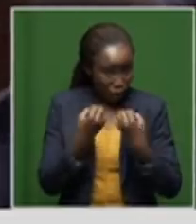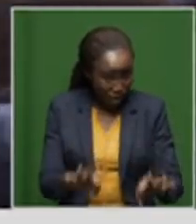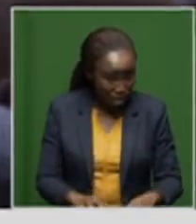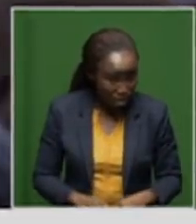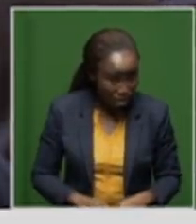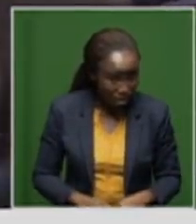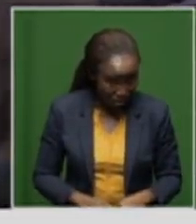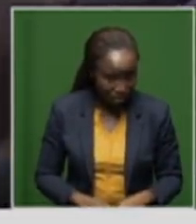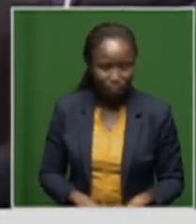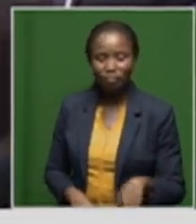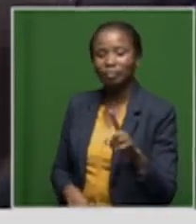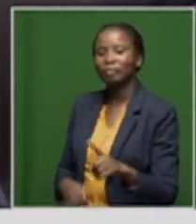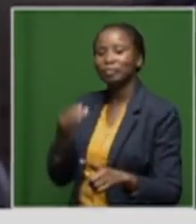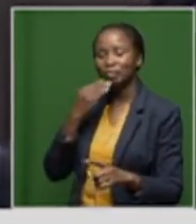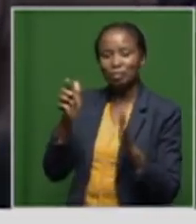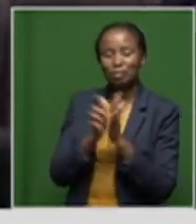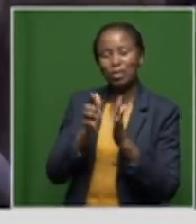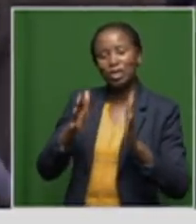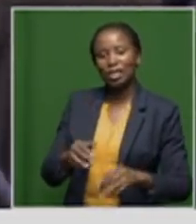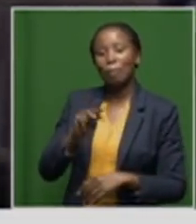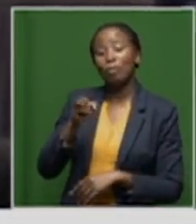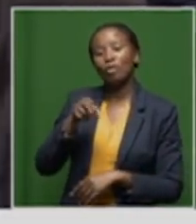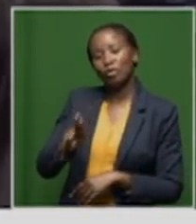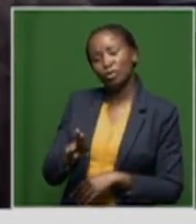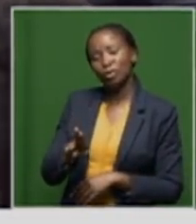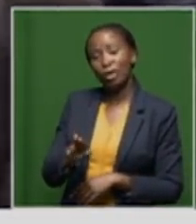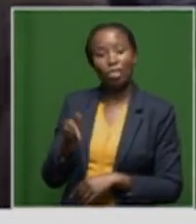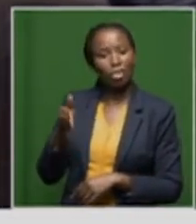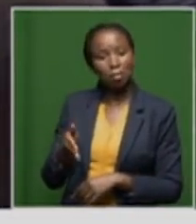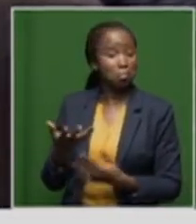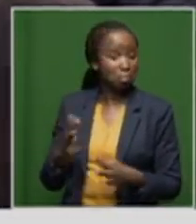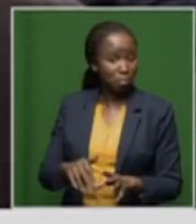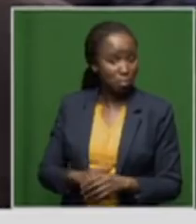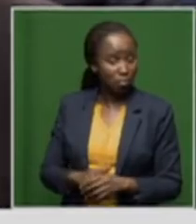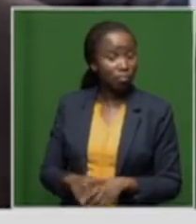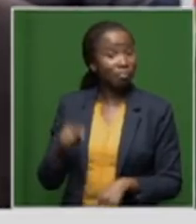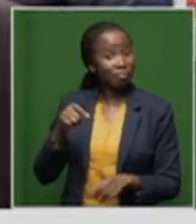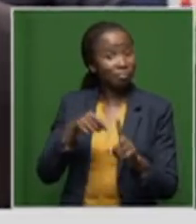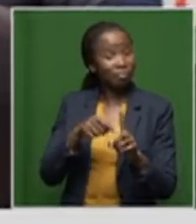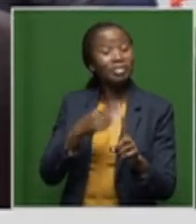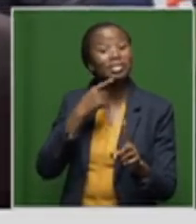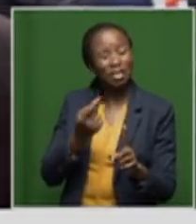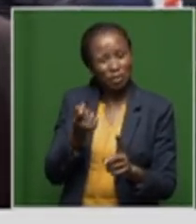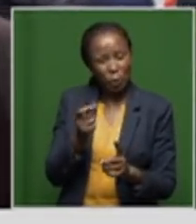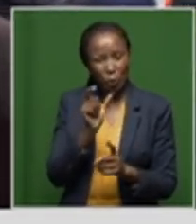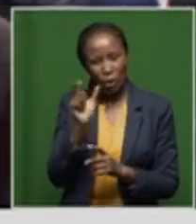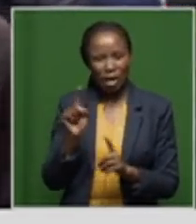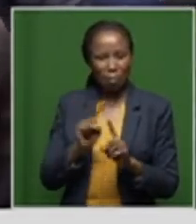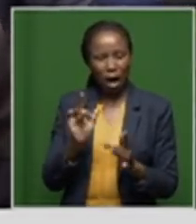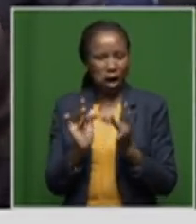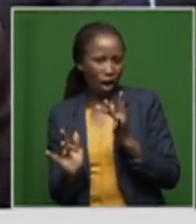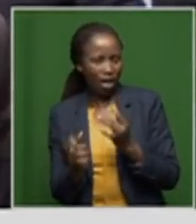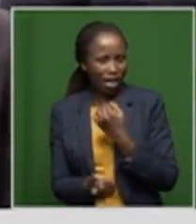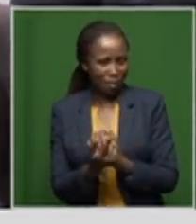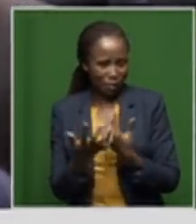Well, that was Advocate Dali Mpofu there, and he is saying a few words. The line seems to have dropped